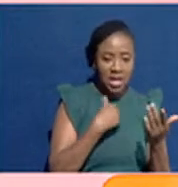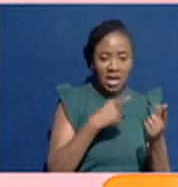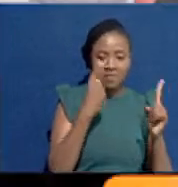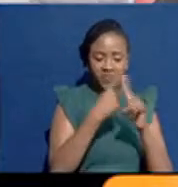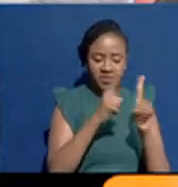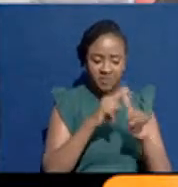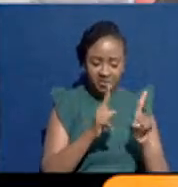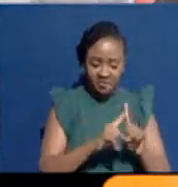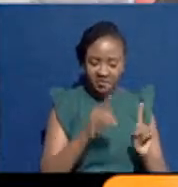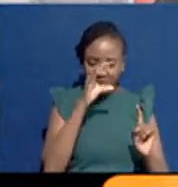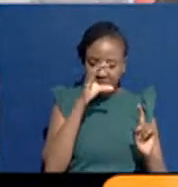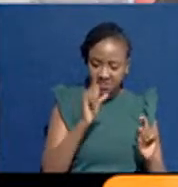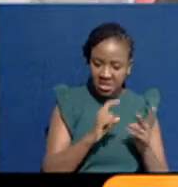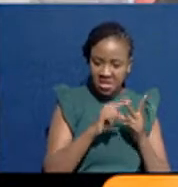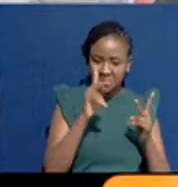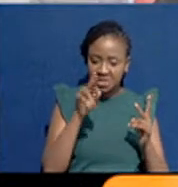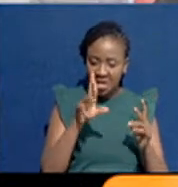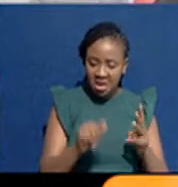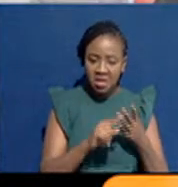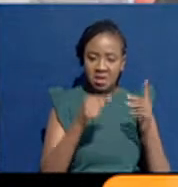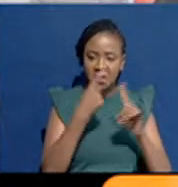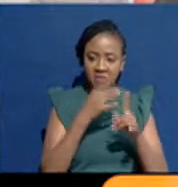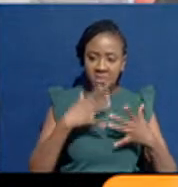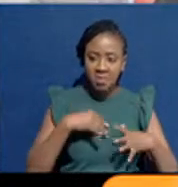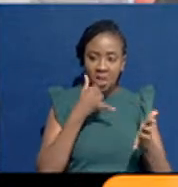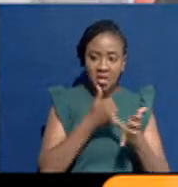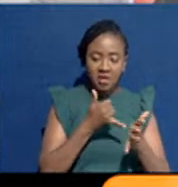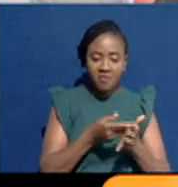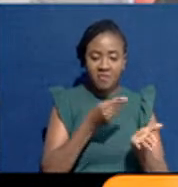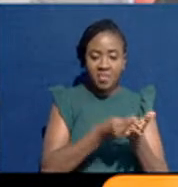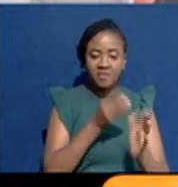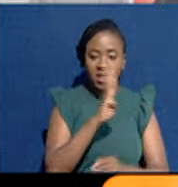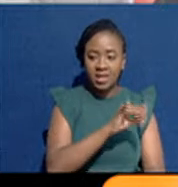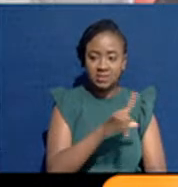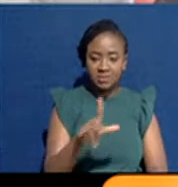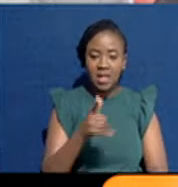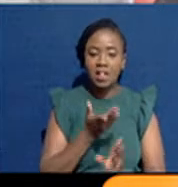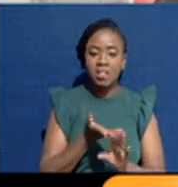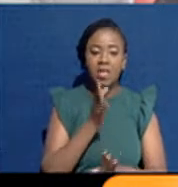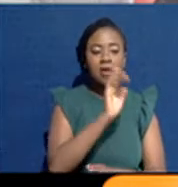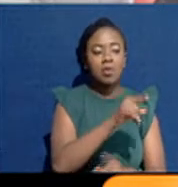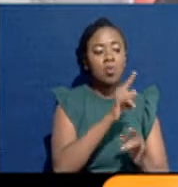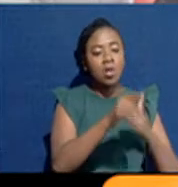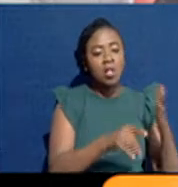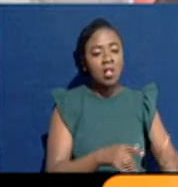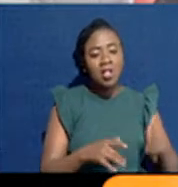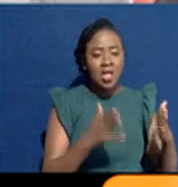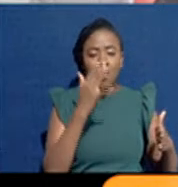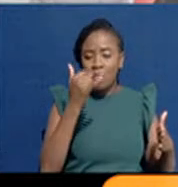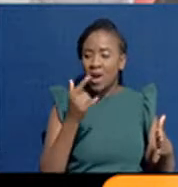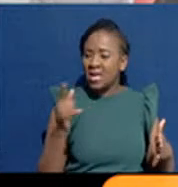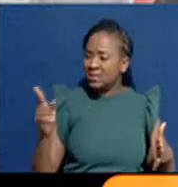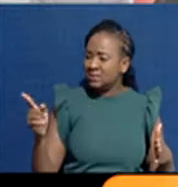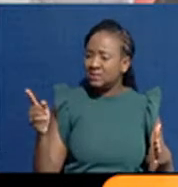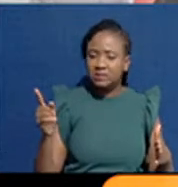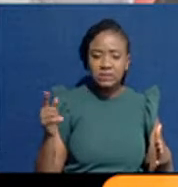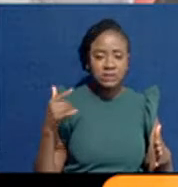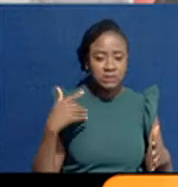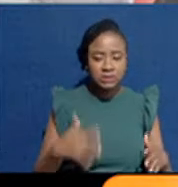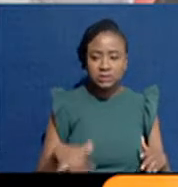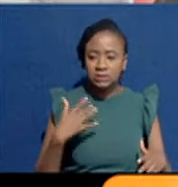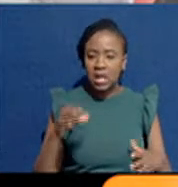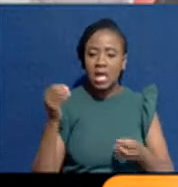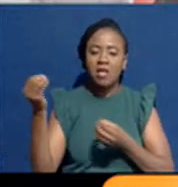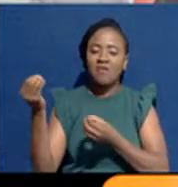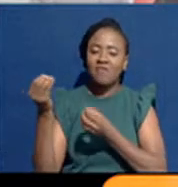concerned with the finance bill retreating and discussing, is because there is overwhelming feedback that has come from the Kenyan citizens. And